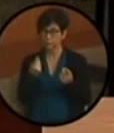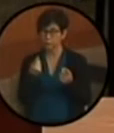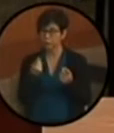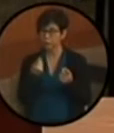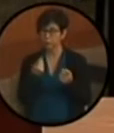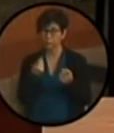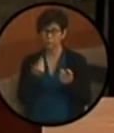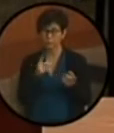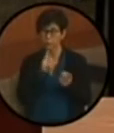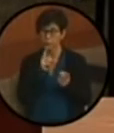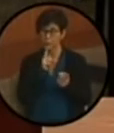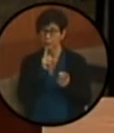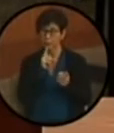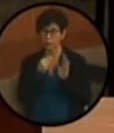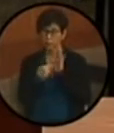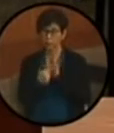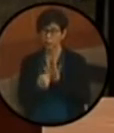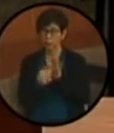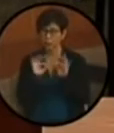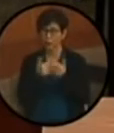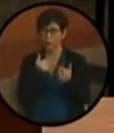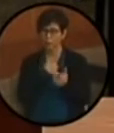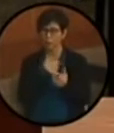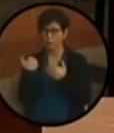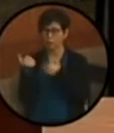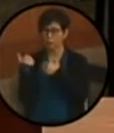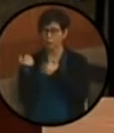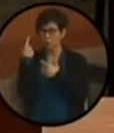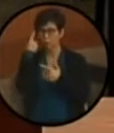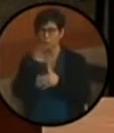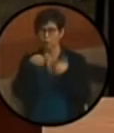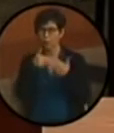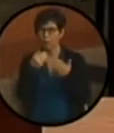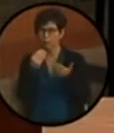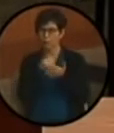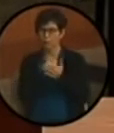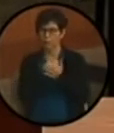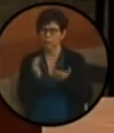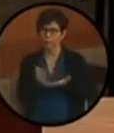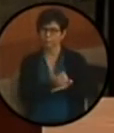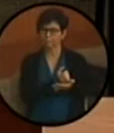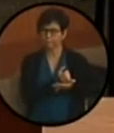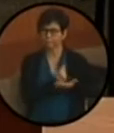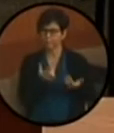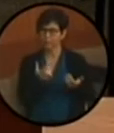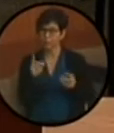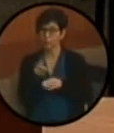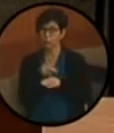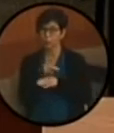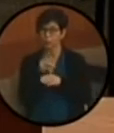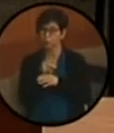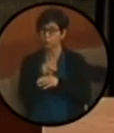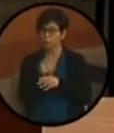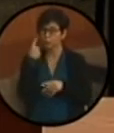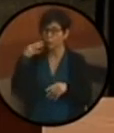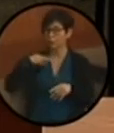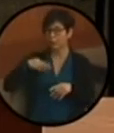books and set an example that way, as well as use it in the way that would really benefit the folks